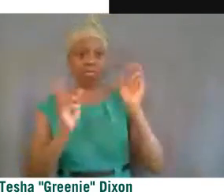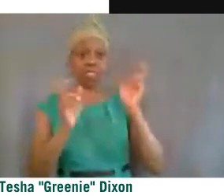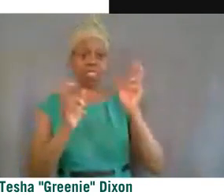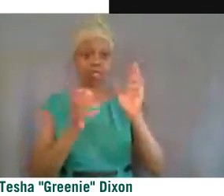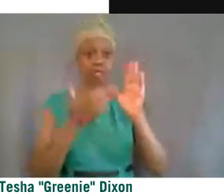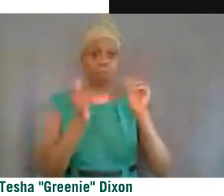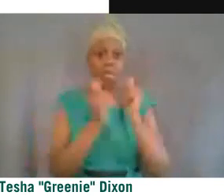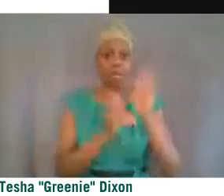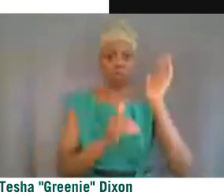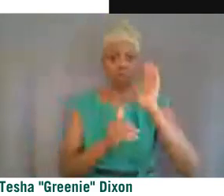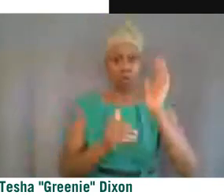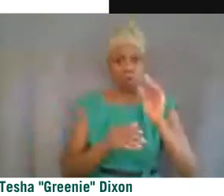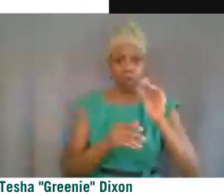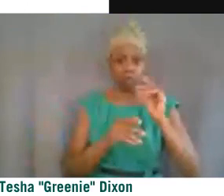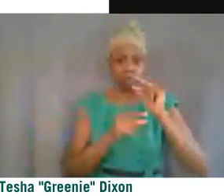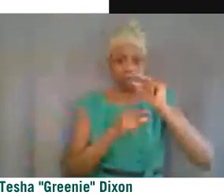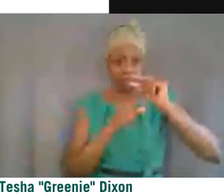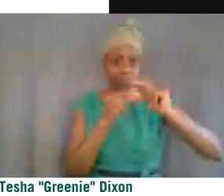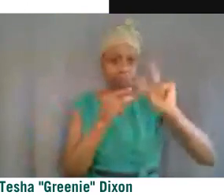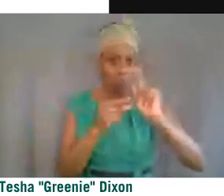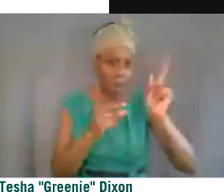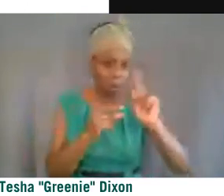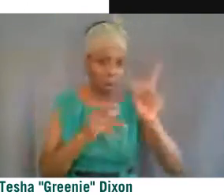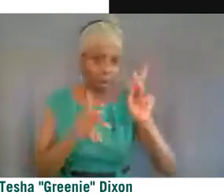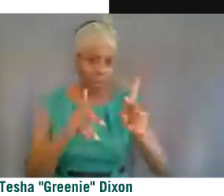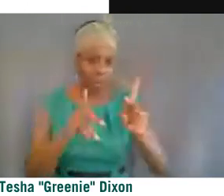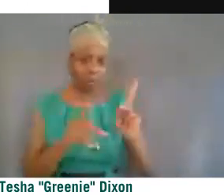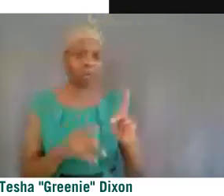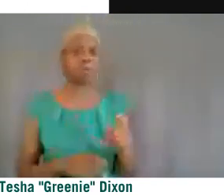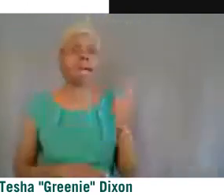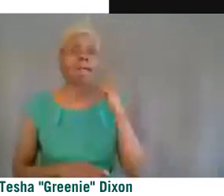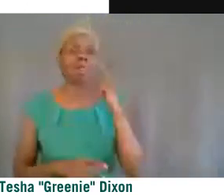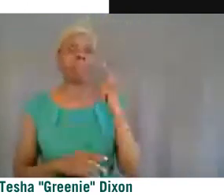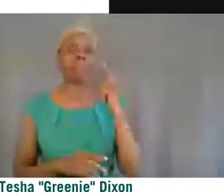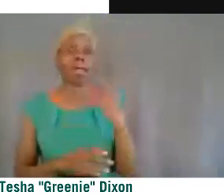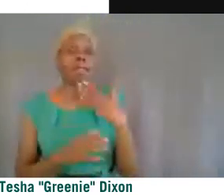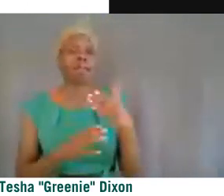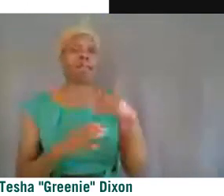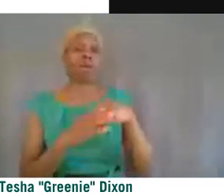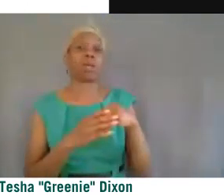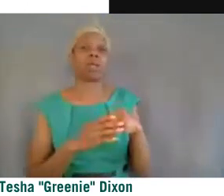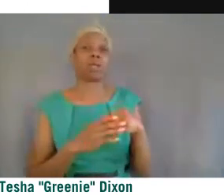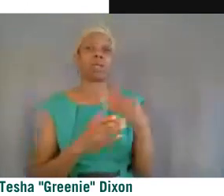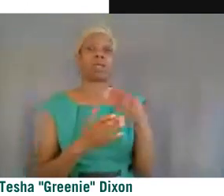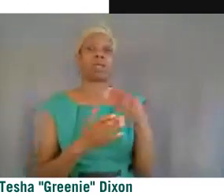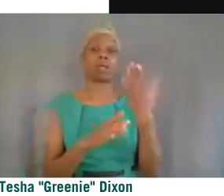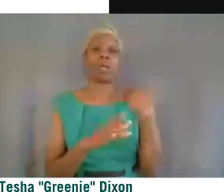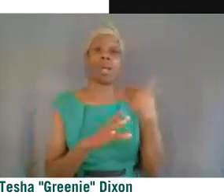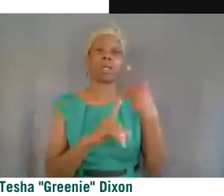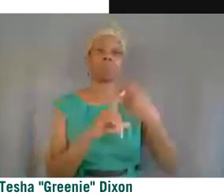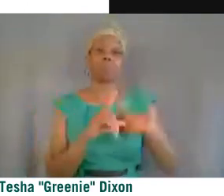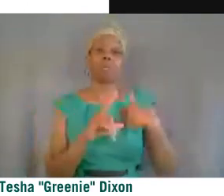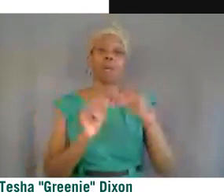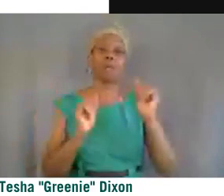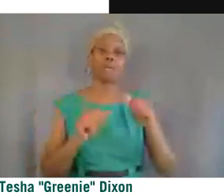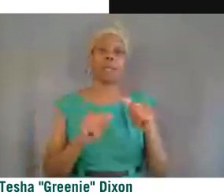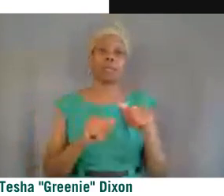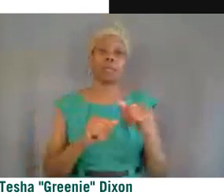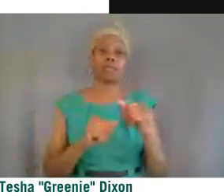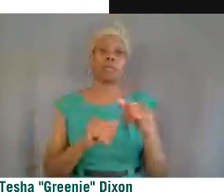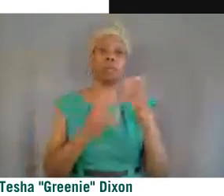so I'm thankful for the fact that within the last month that I got to, via telemedicine, go to every time zone in the